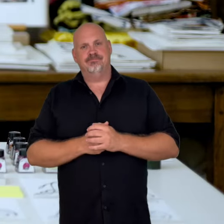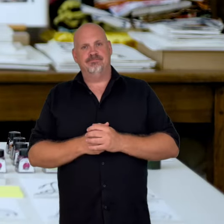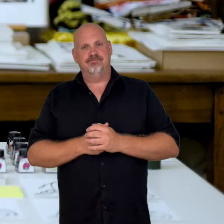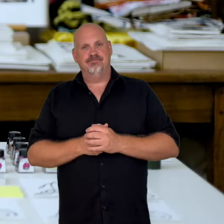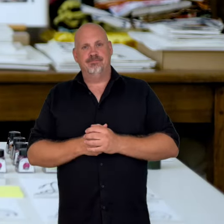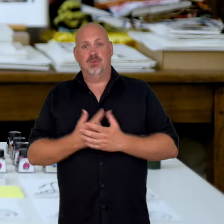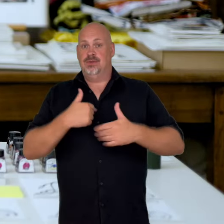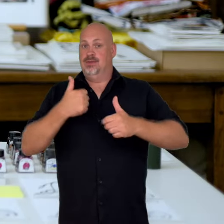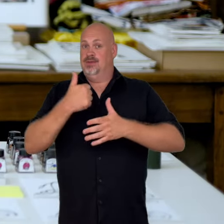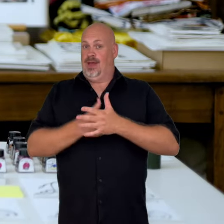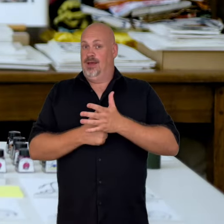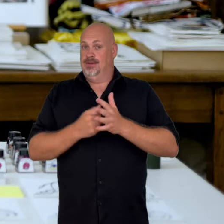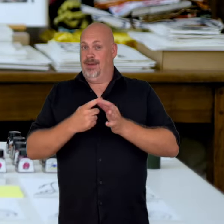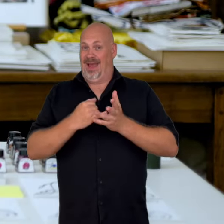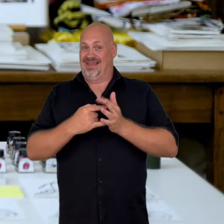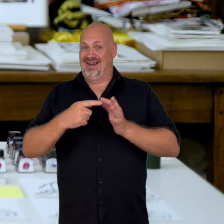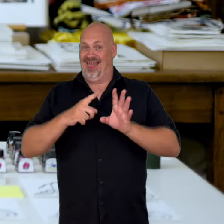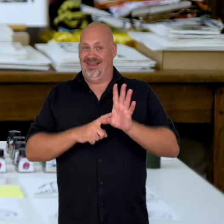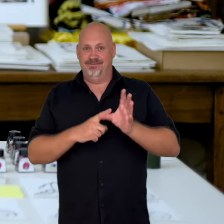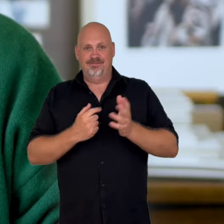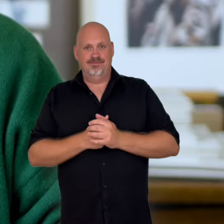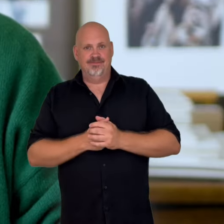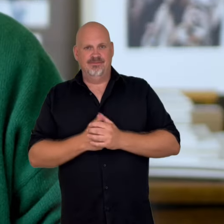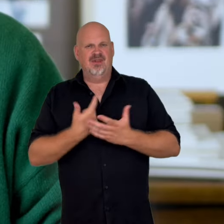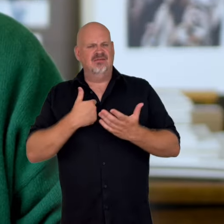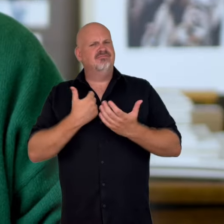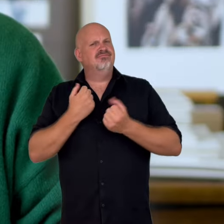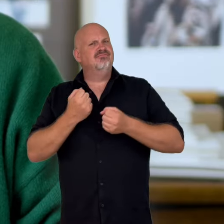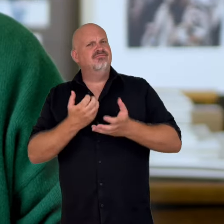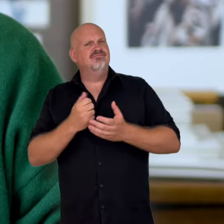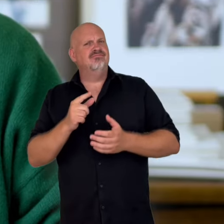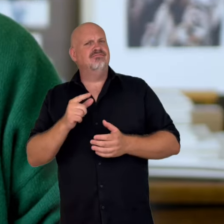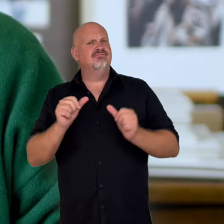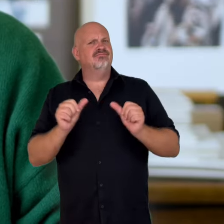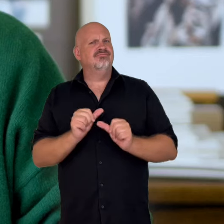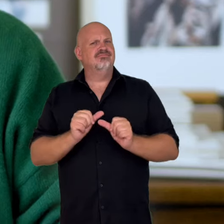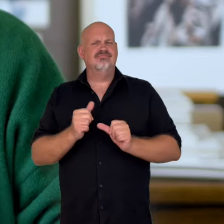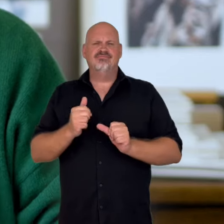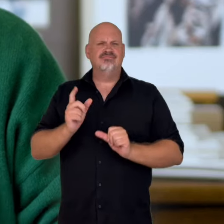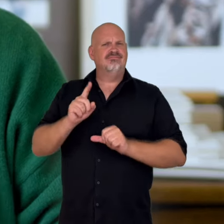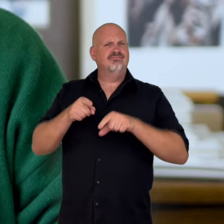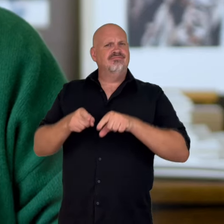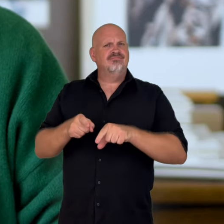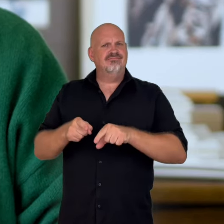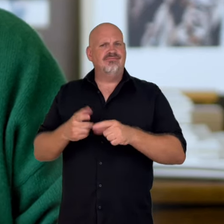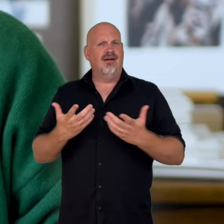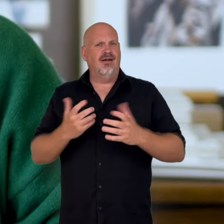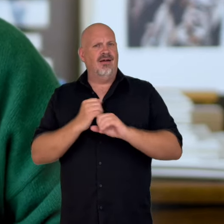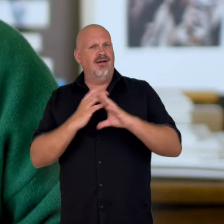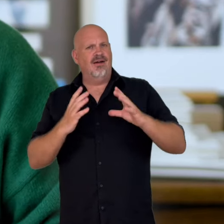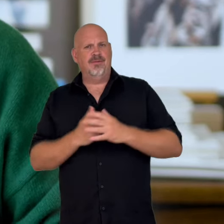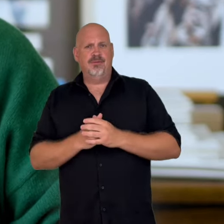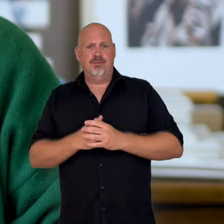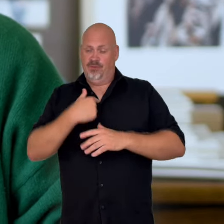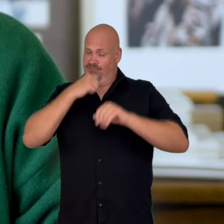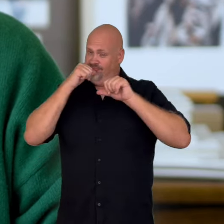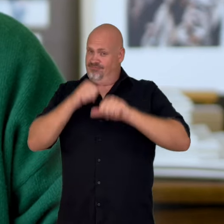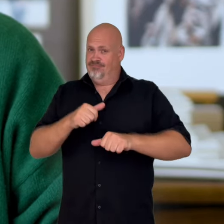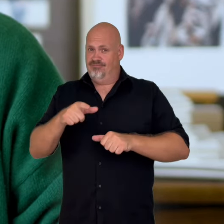some tissues for tidying up and cleaning up. So let's start with Paisley, and a little bit of history into Paisley, just to give it some